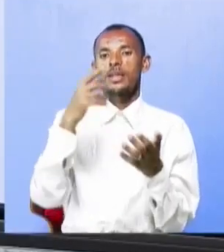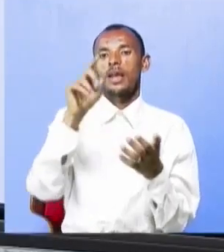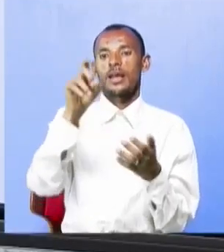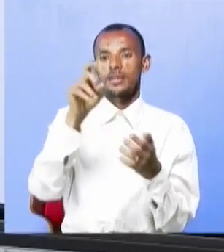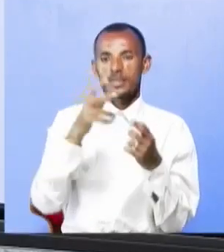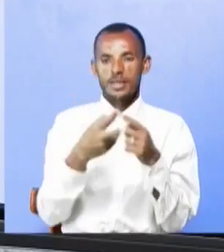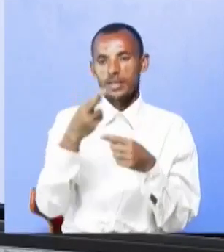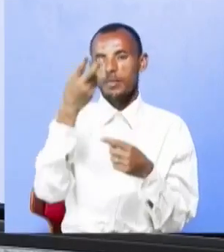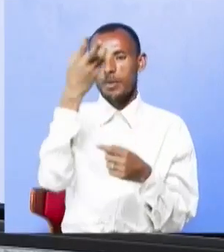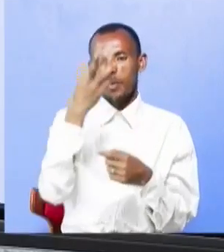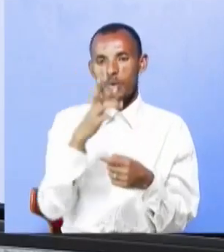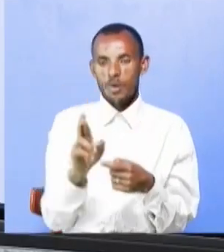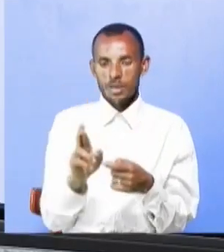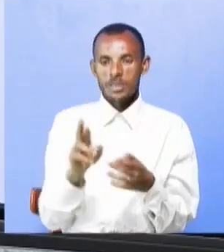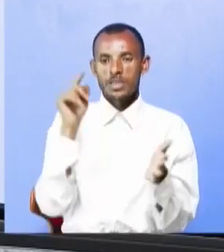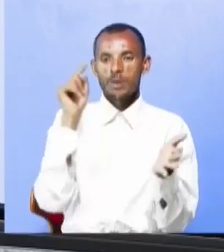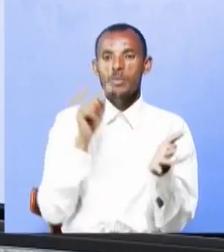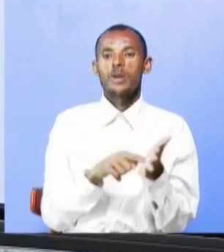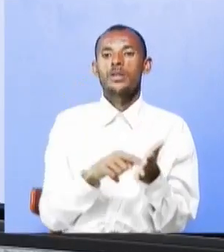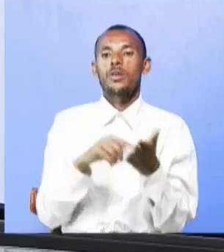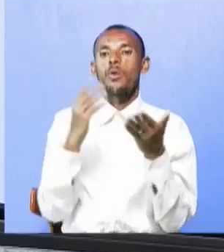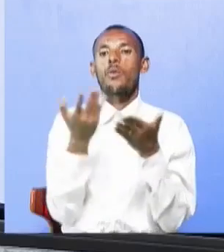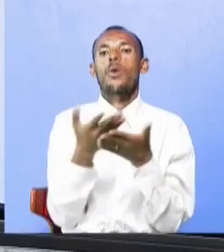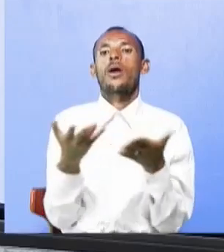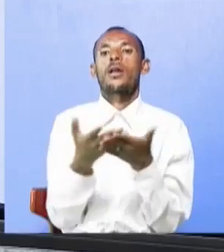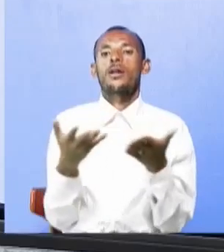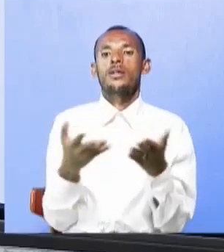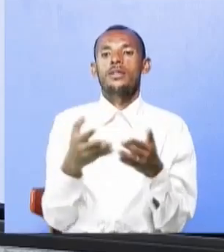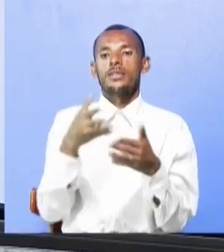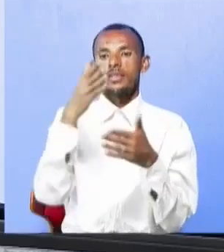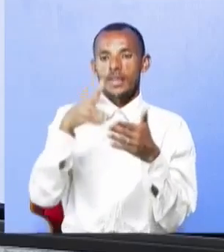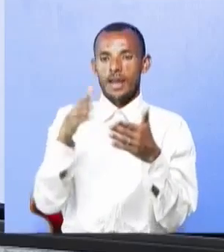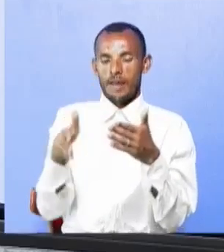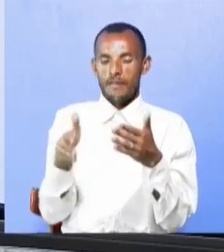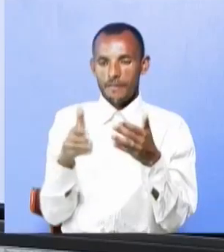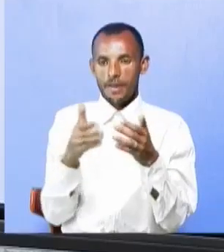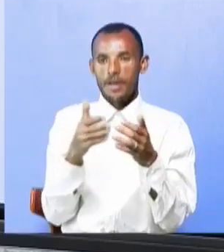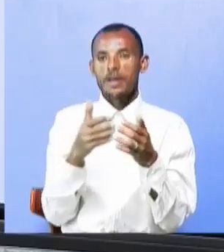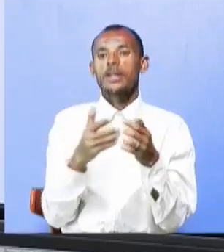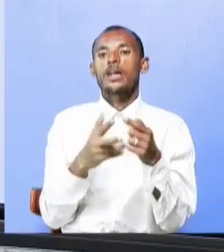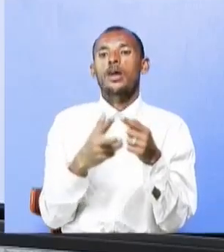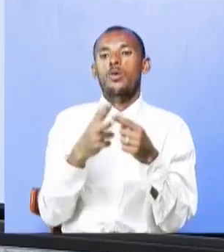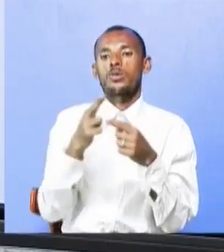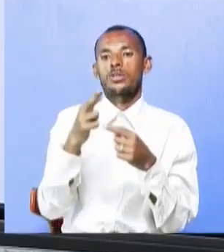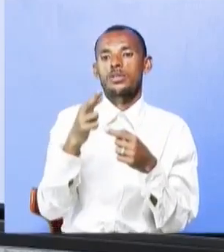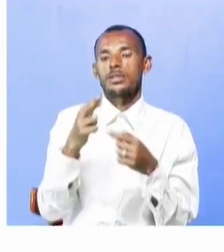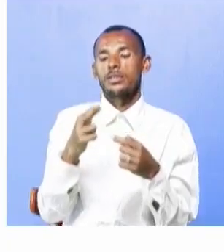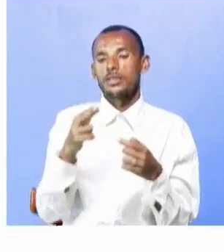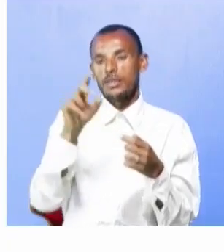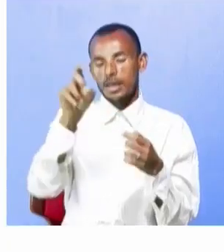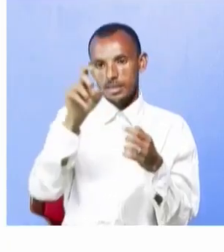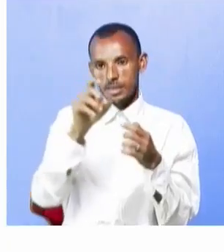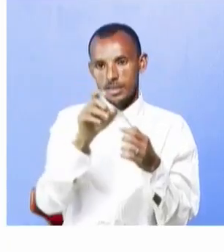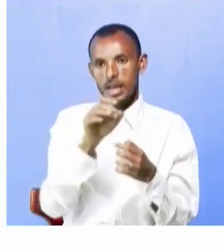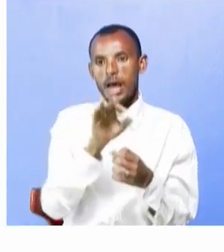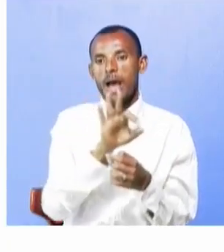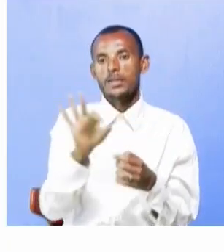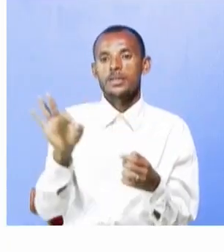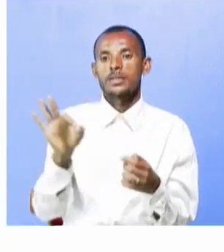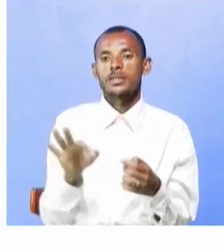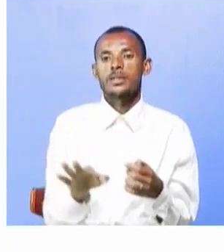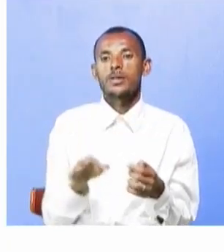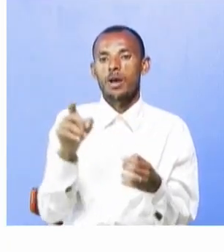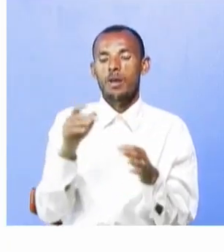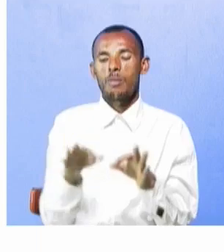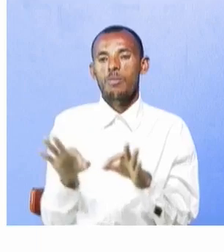x-intercept, or the point where the graph crosses the x-axis. Or you can put it